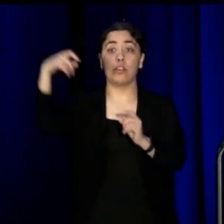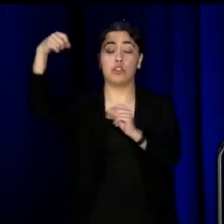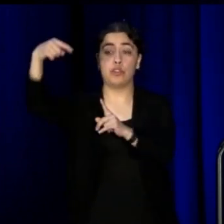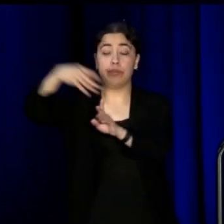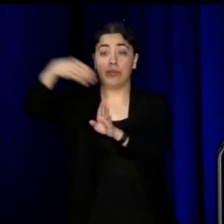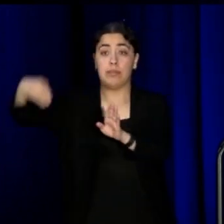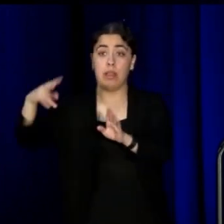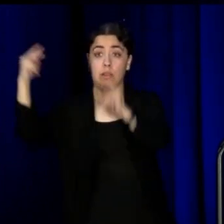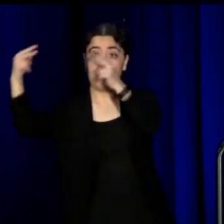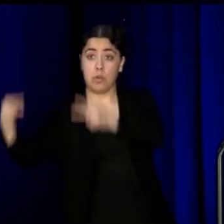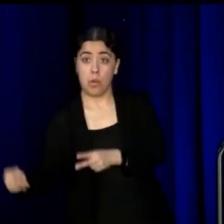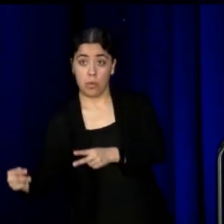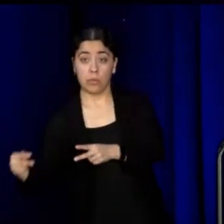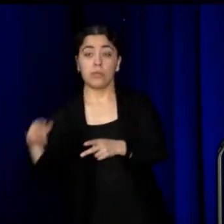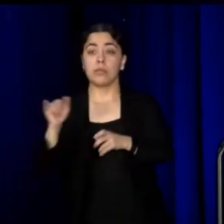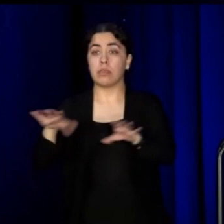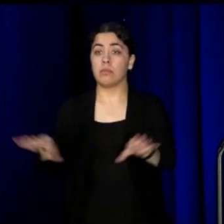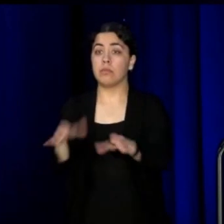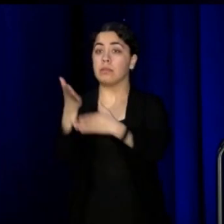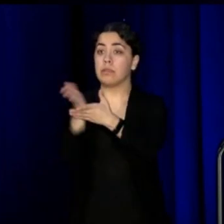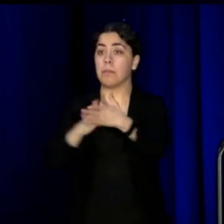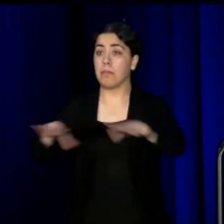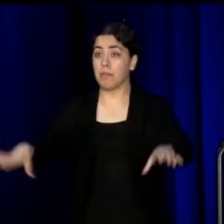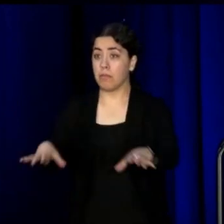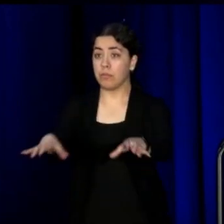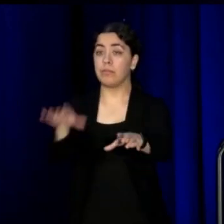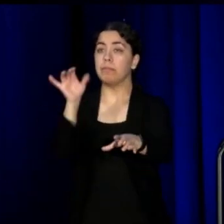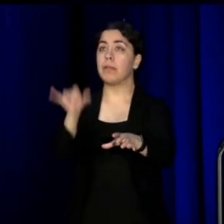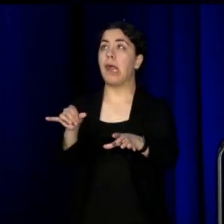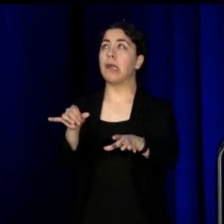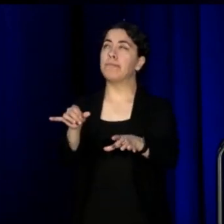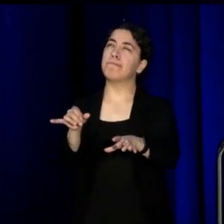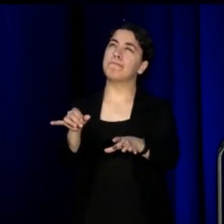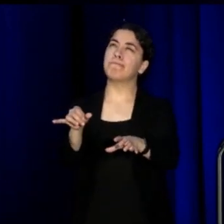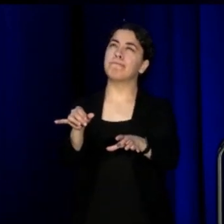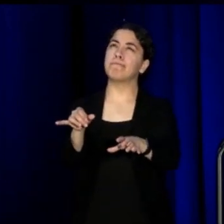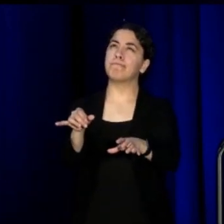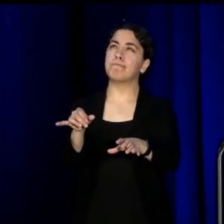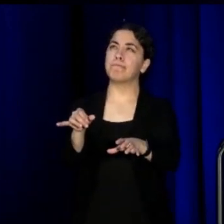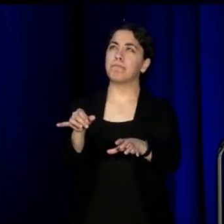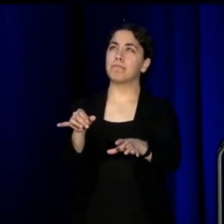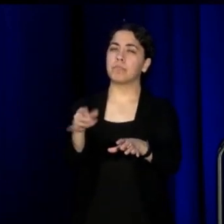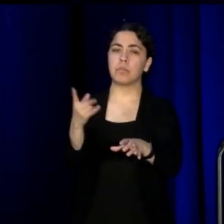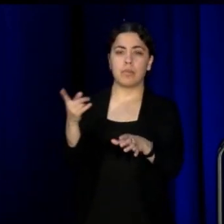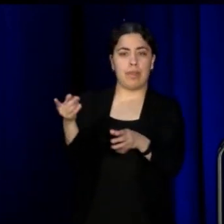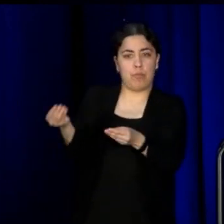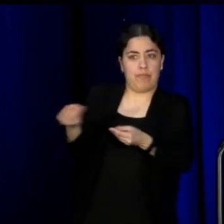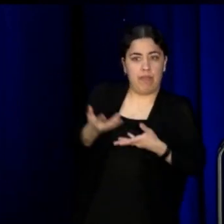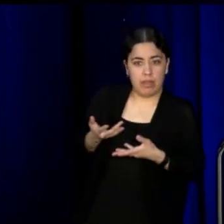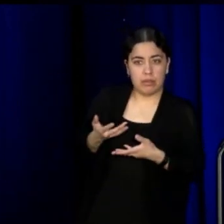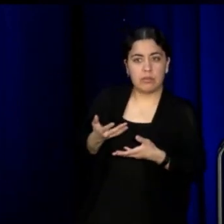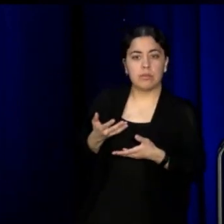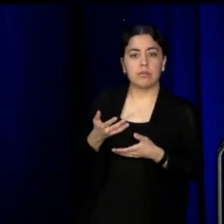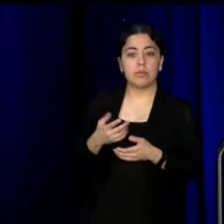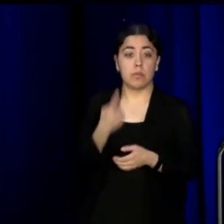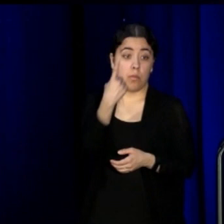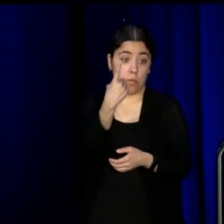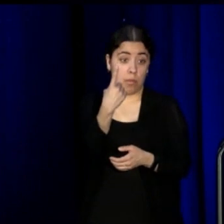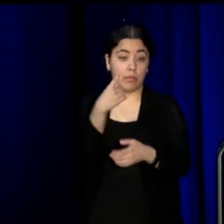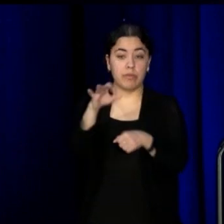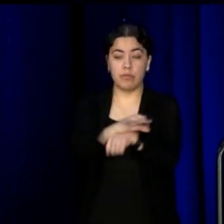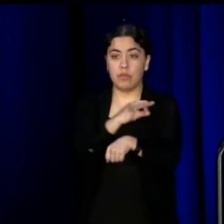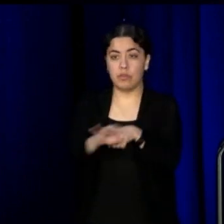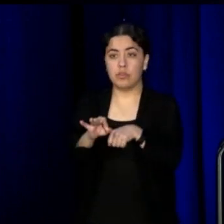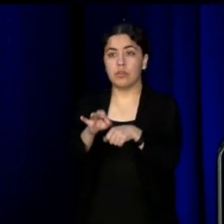be executed, some actions that Remix offer us or provide us. One is, the